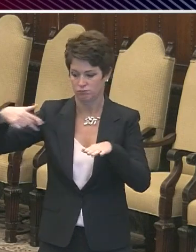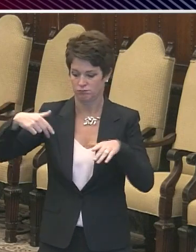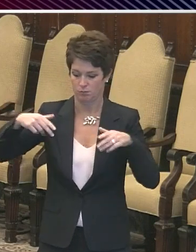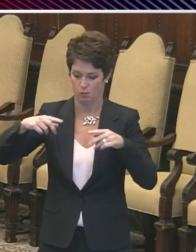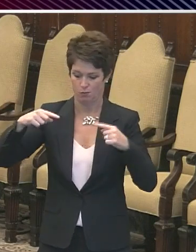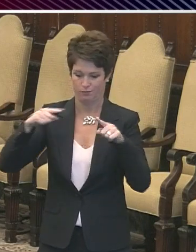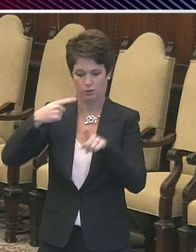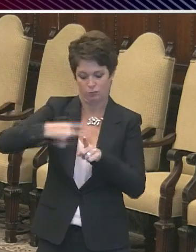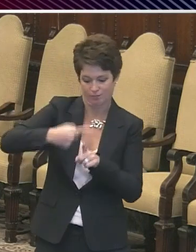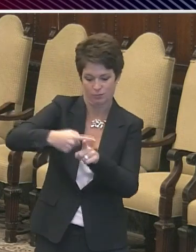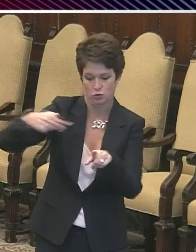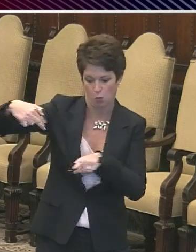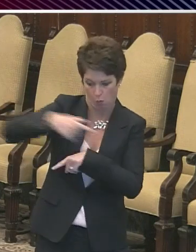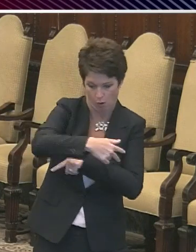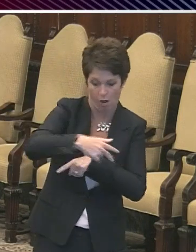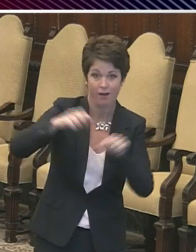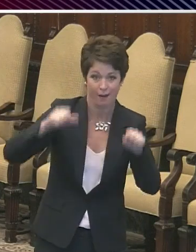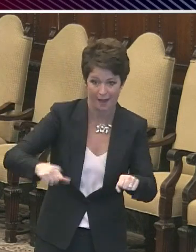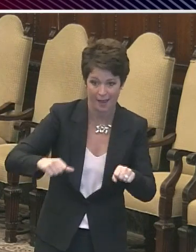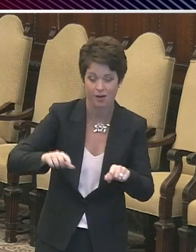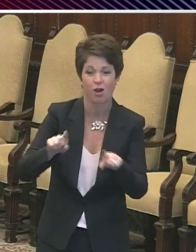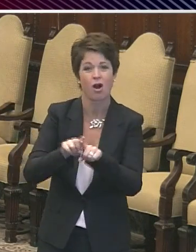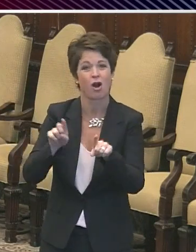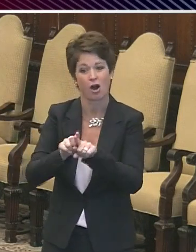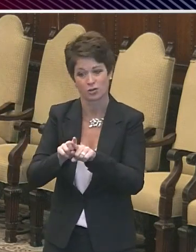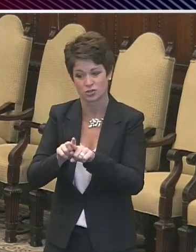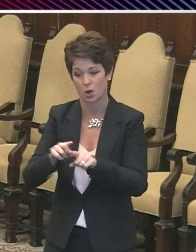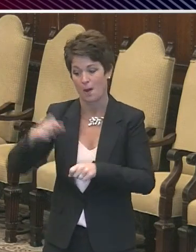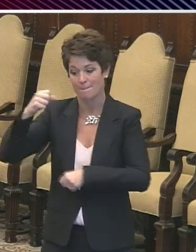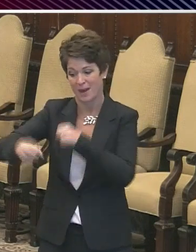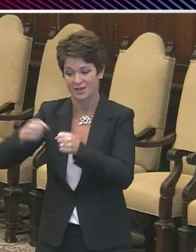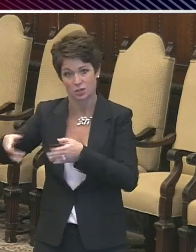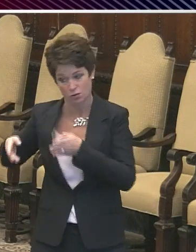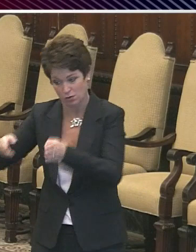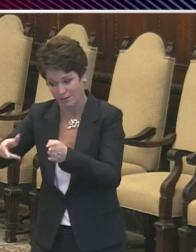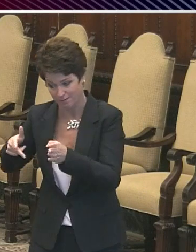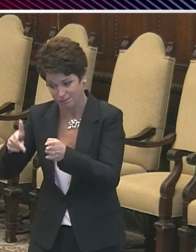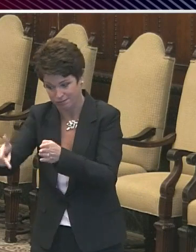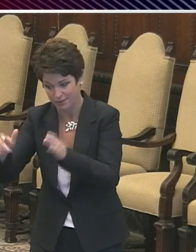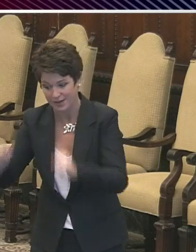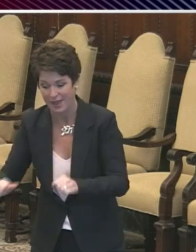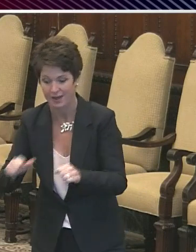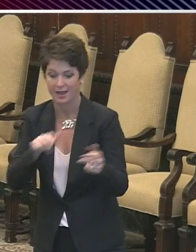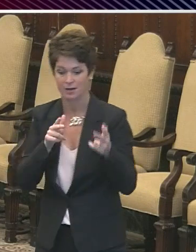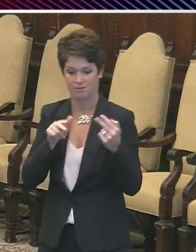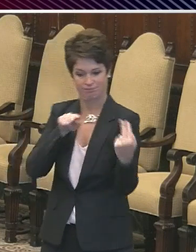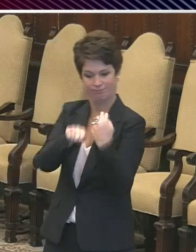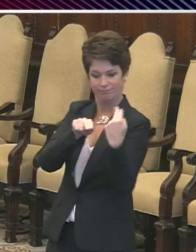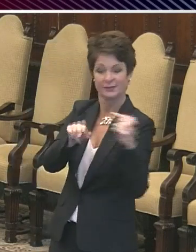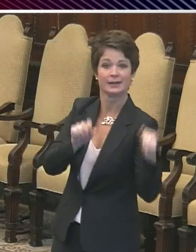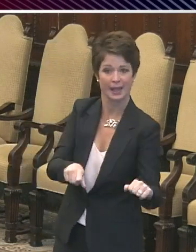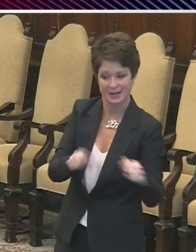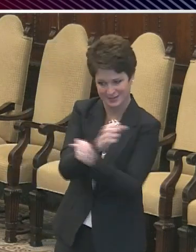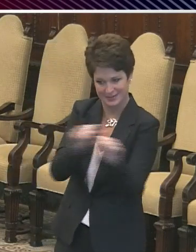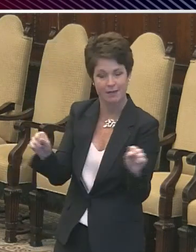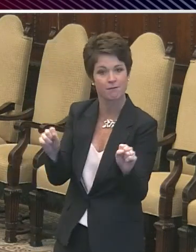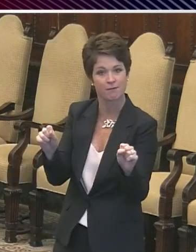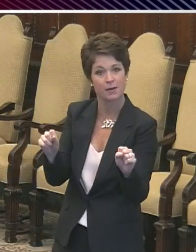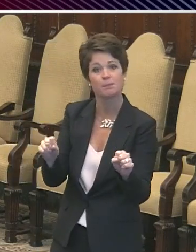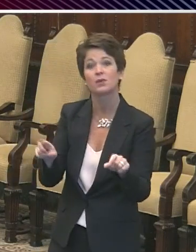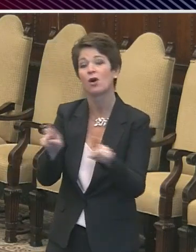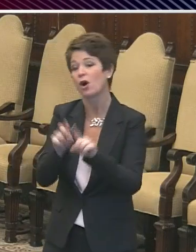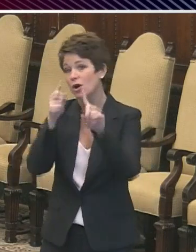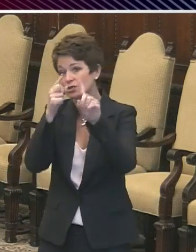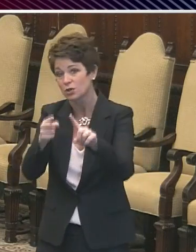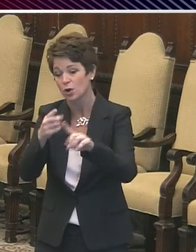We also want to improve parking, loading, and add protection between bicycles and moving traffic. Please, plans also